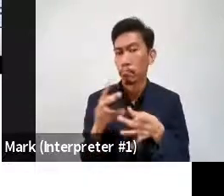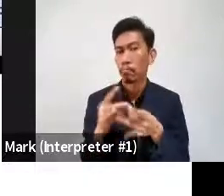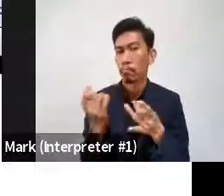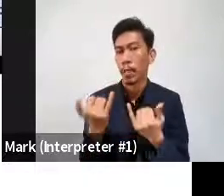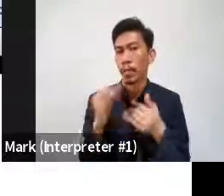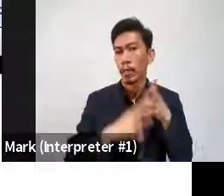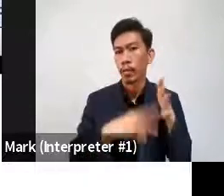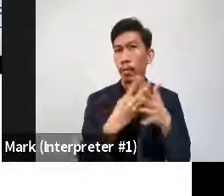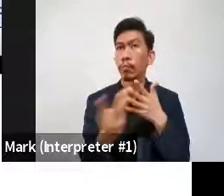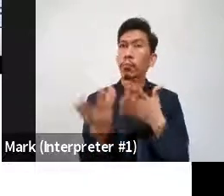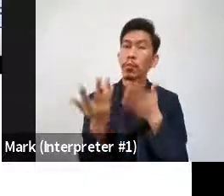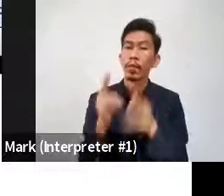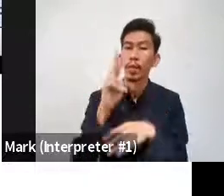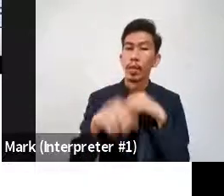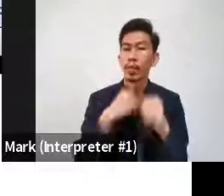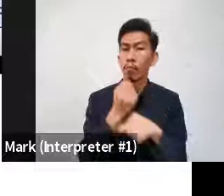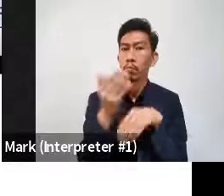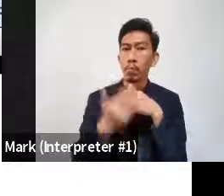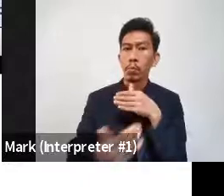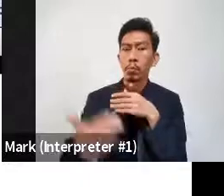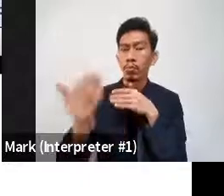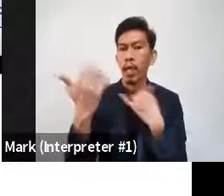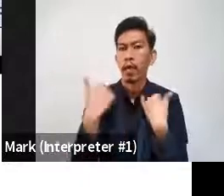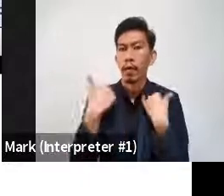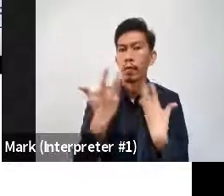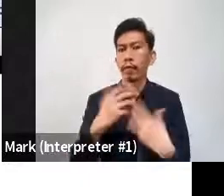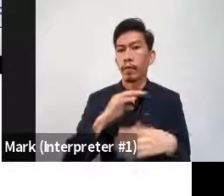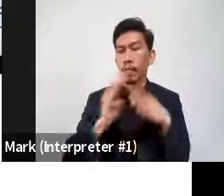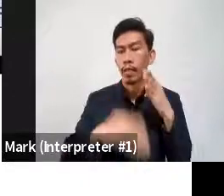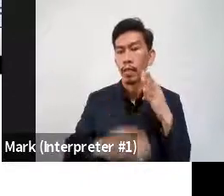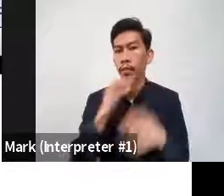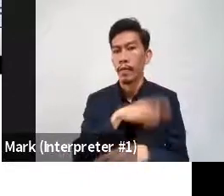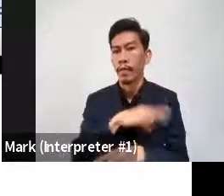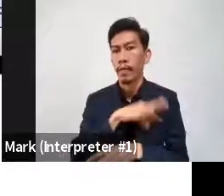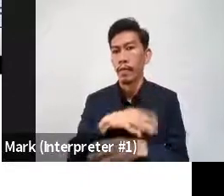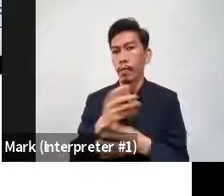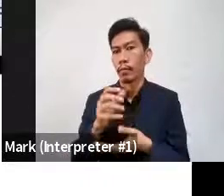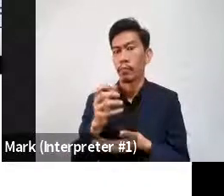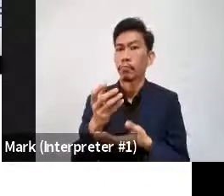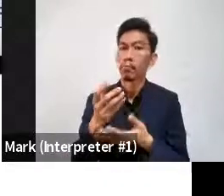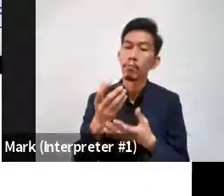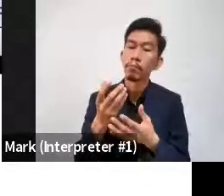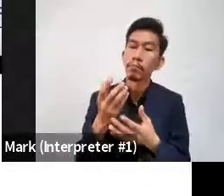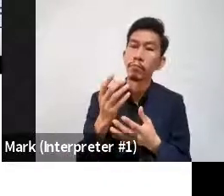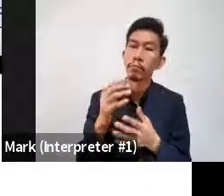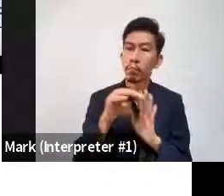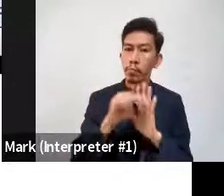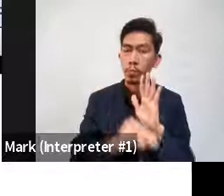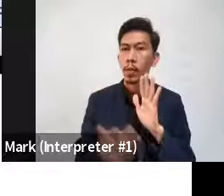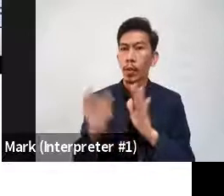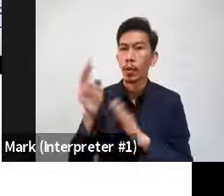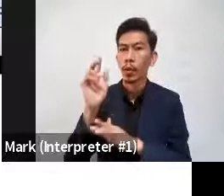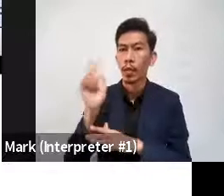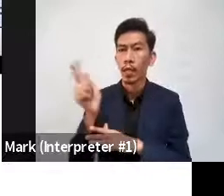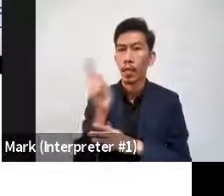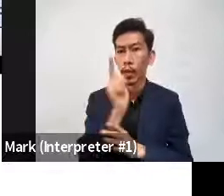in the next 2 years, we should be having a comprehensive outpatient benefit package. And so in 2021, we're starting with